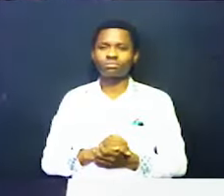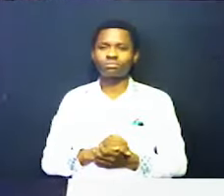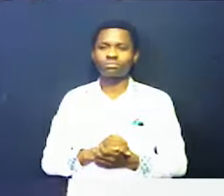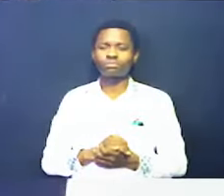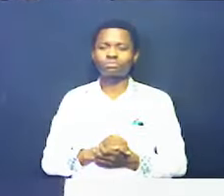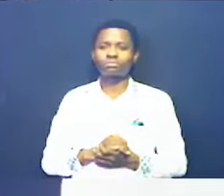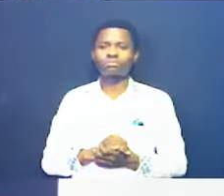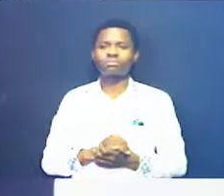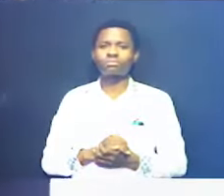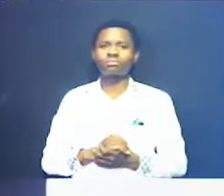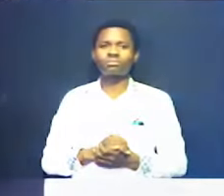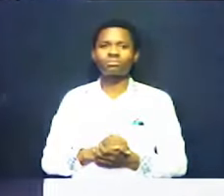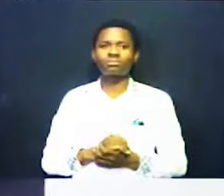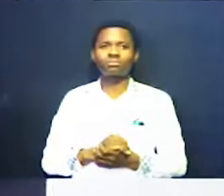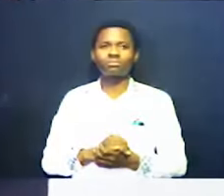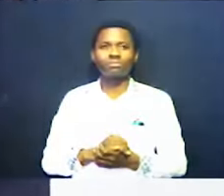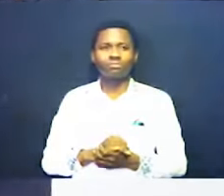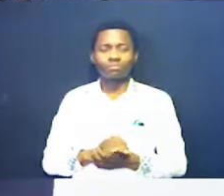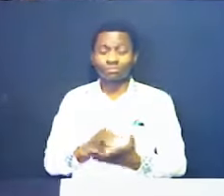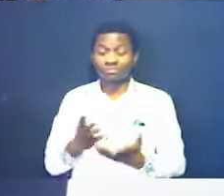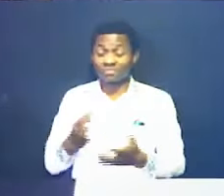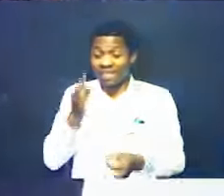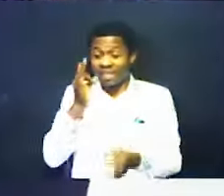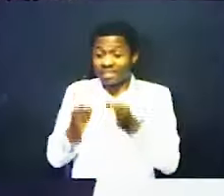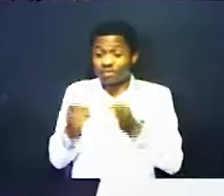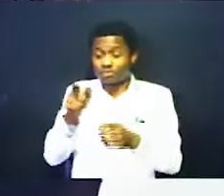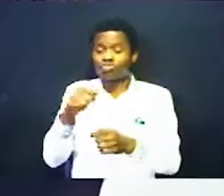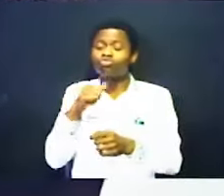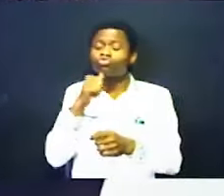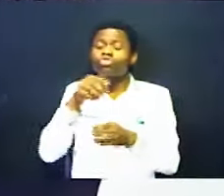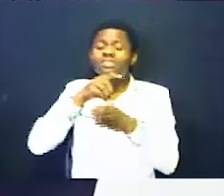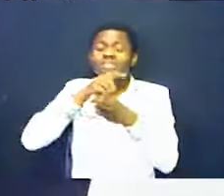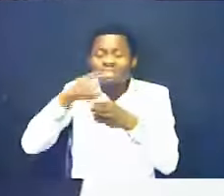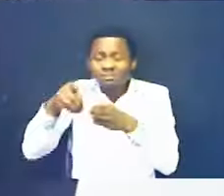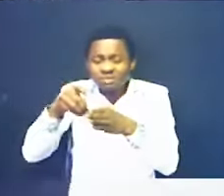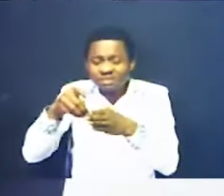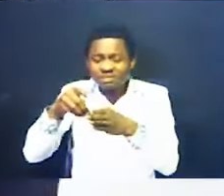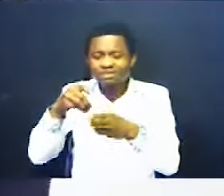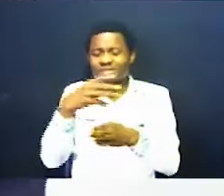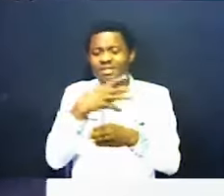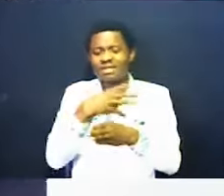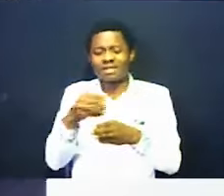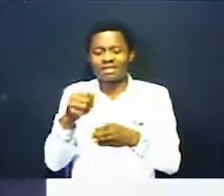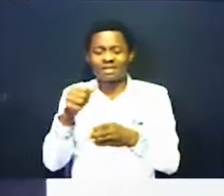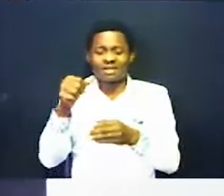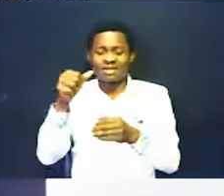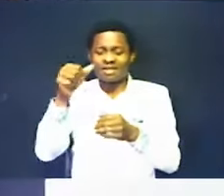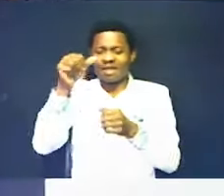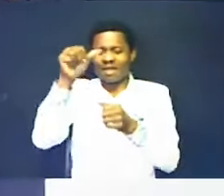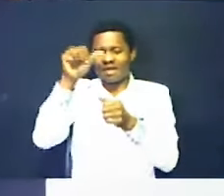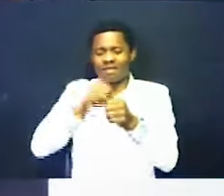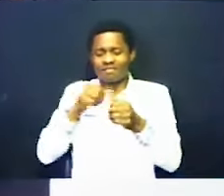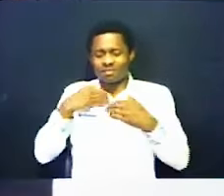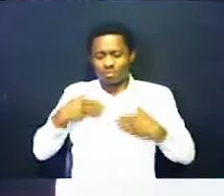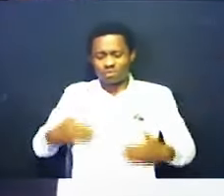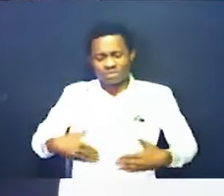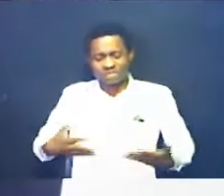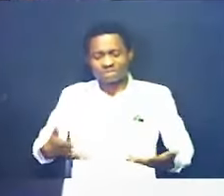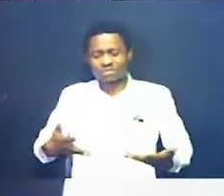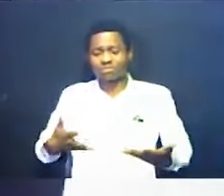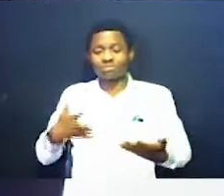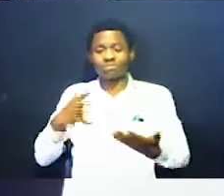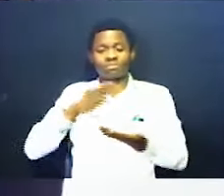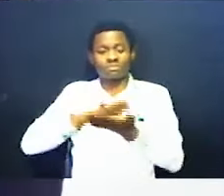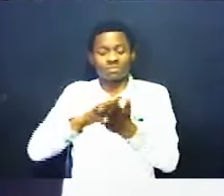neja entwe na so. If you are not disciplined and everyone undergoes discipline, then you are